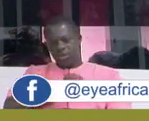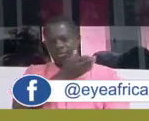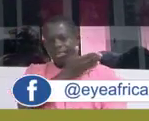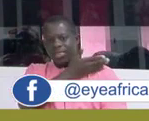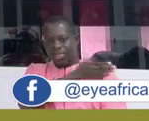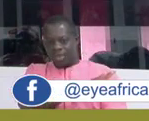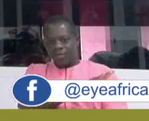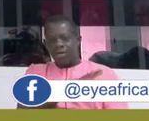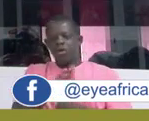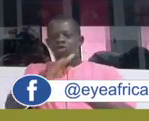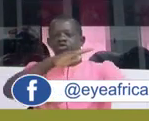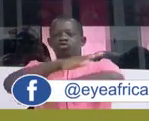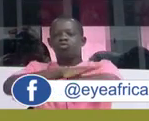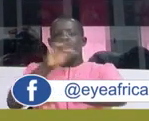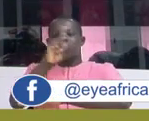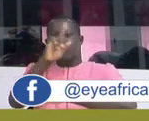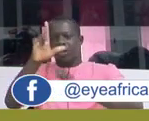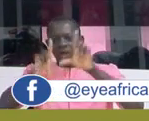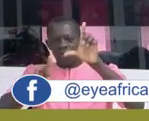Did you leave